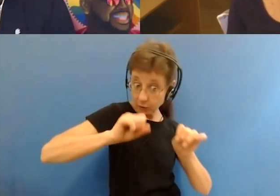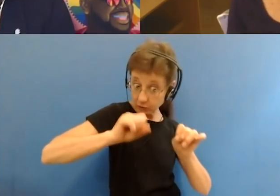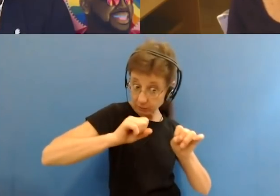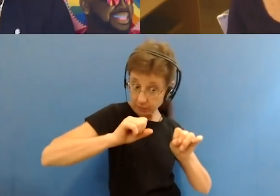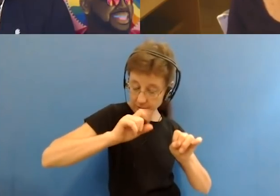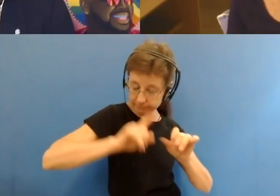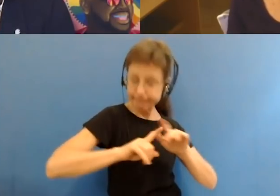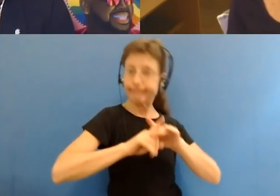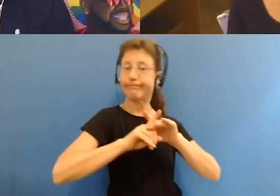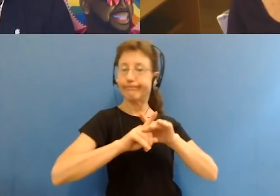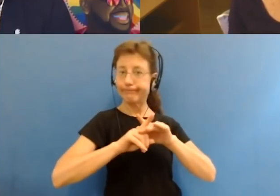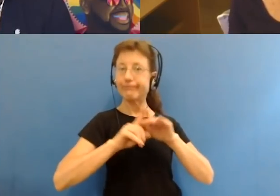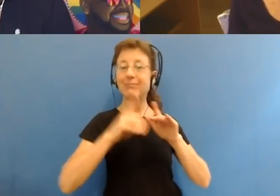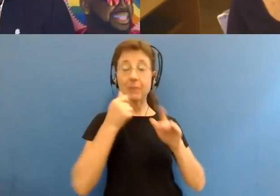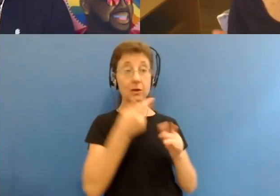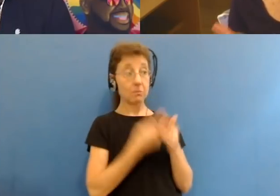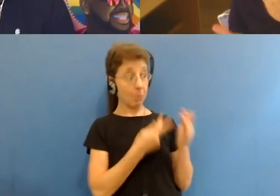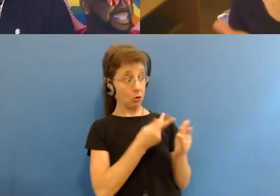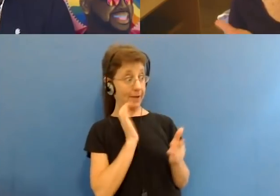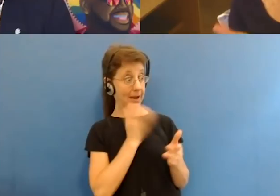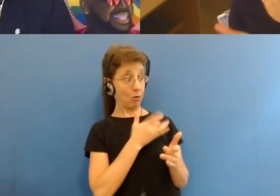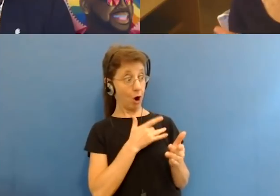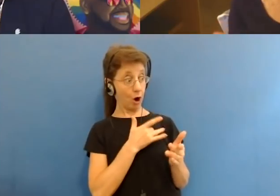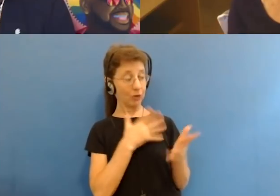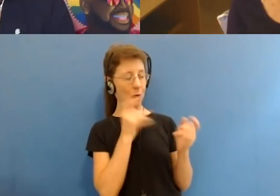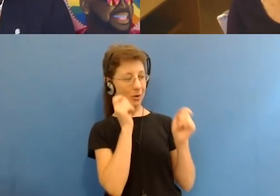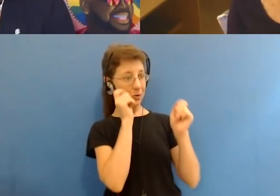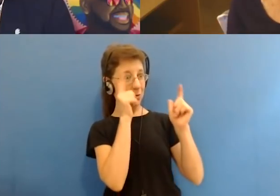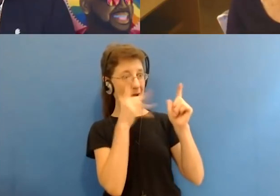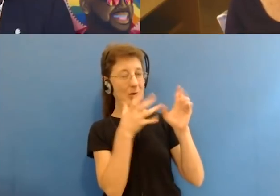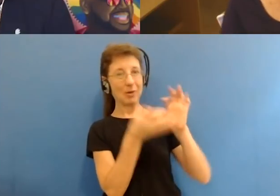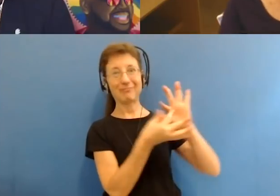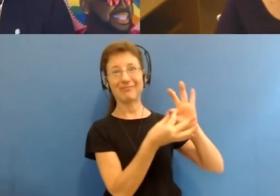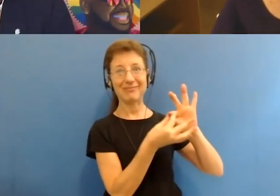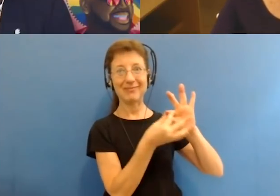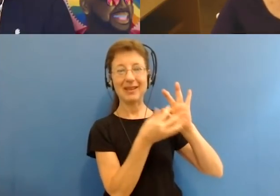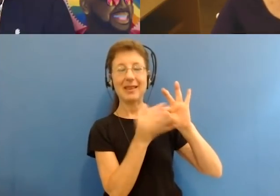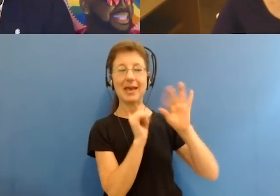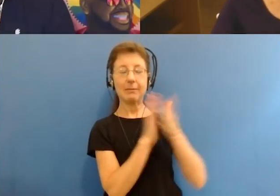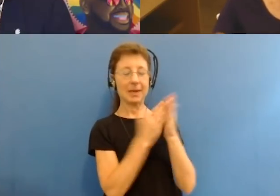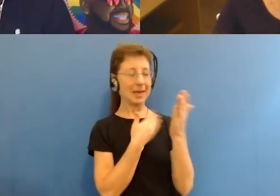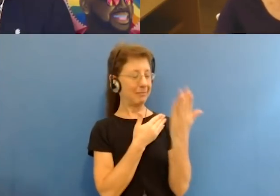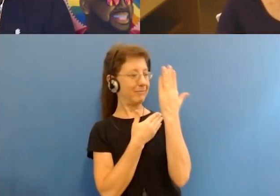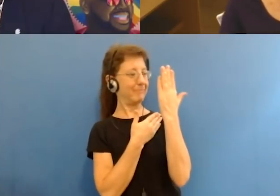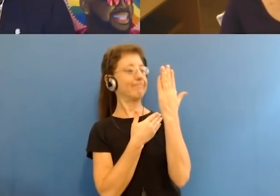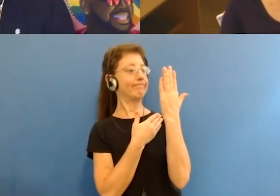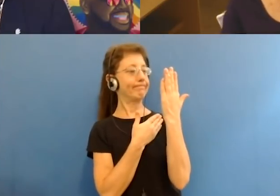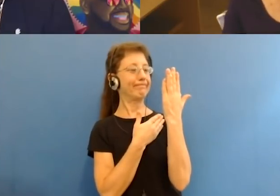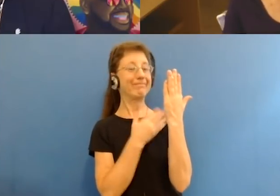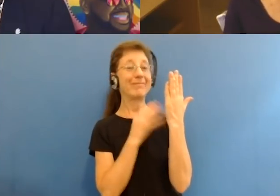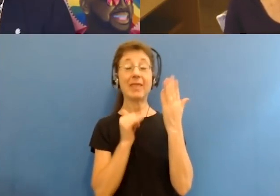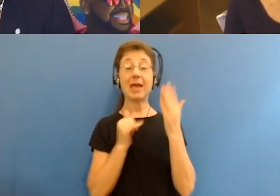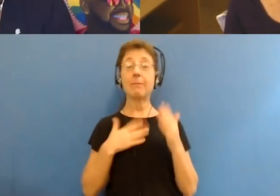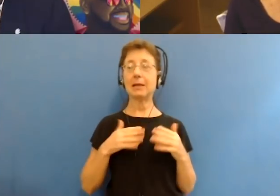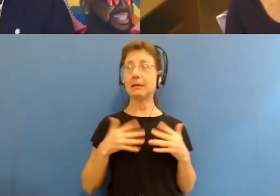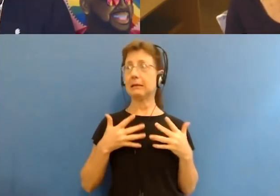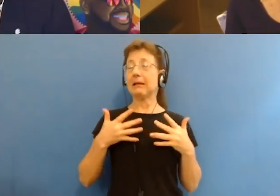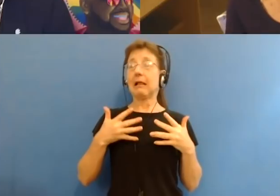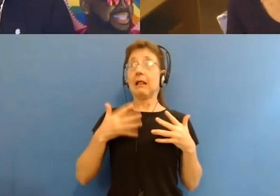be awake and connect, into a more immediacy. And all that anxiety dissolved. It's like